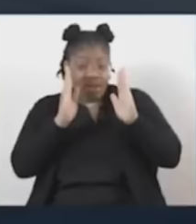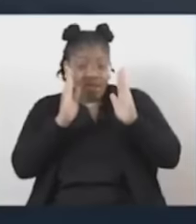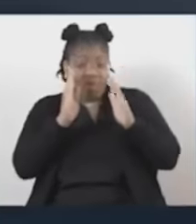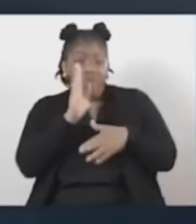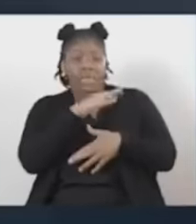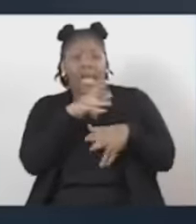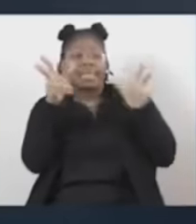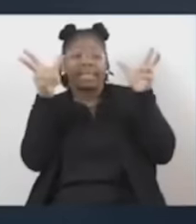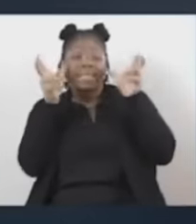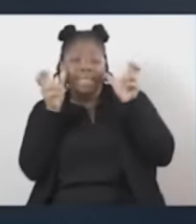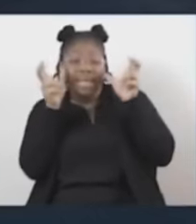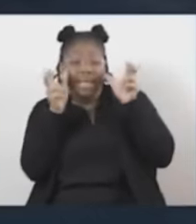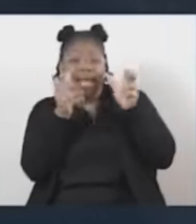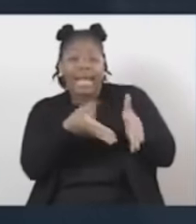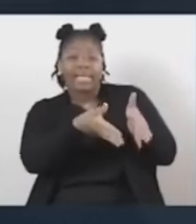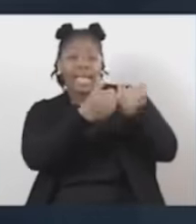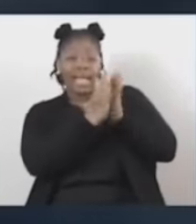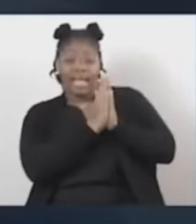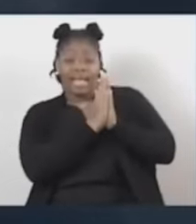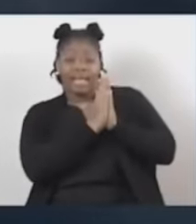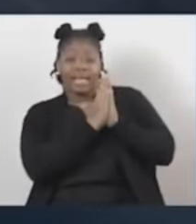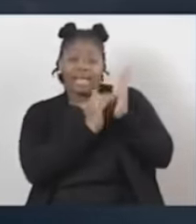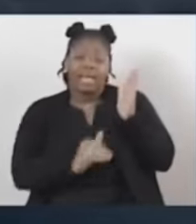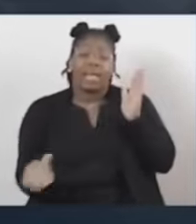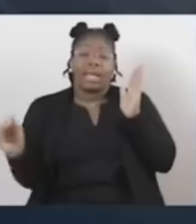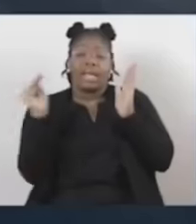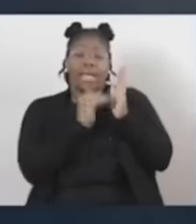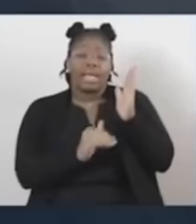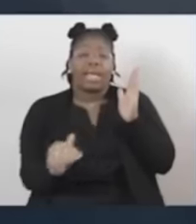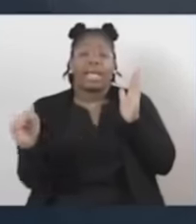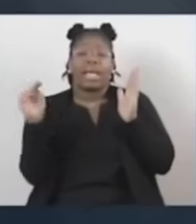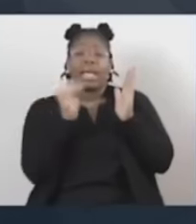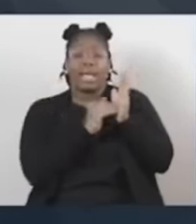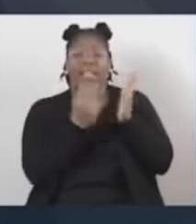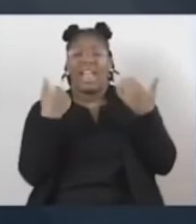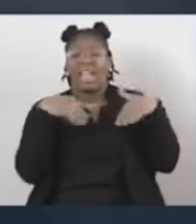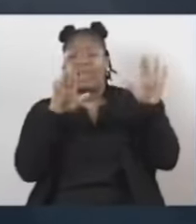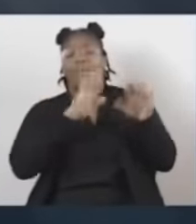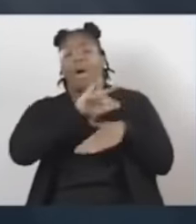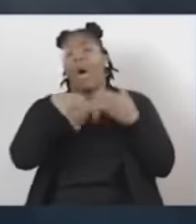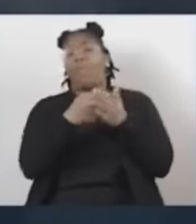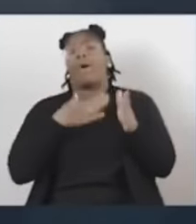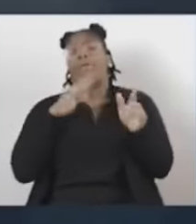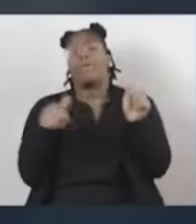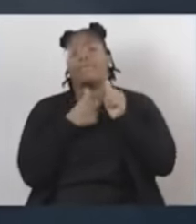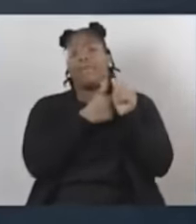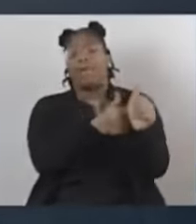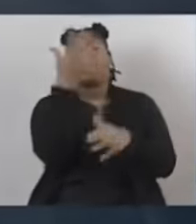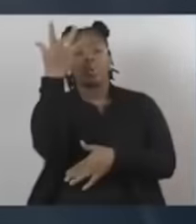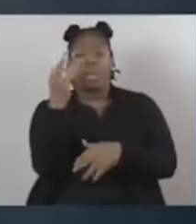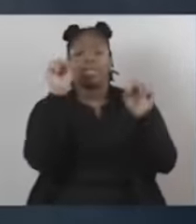Satan has asked excessively that all of you be given up to him out of the power and keeping of God, that he